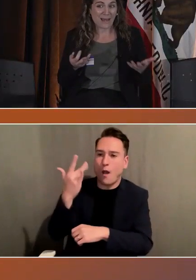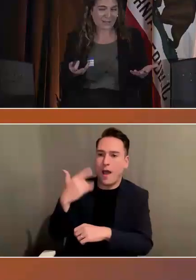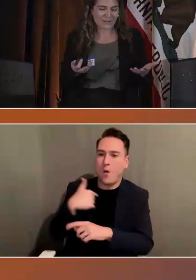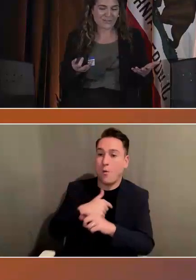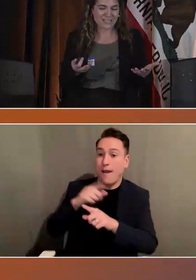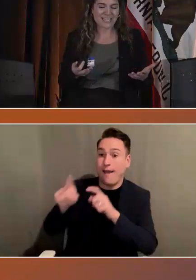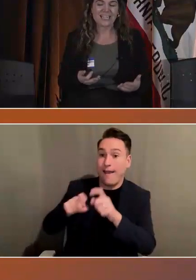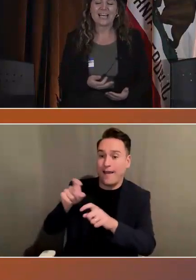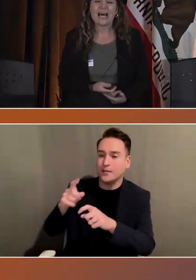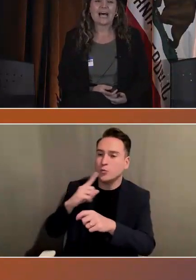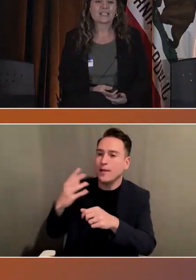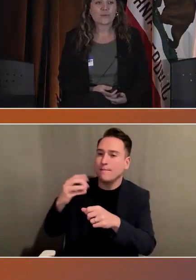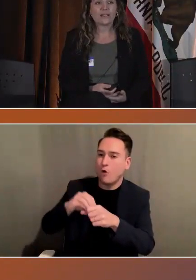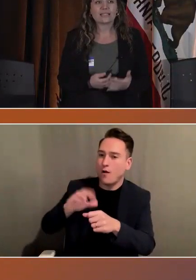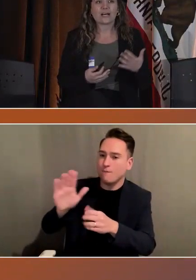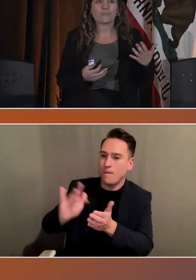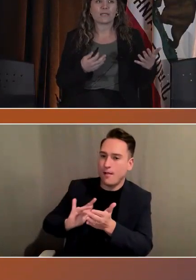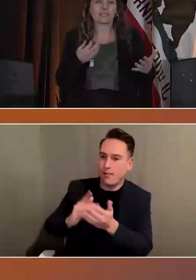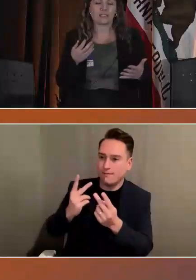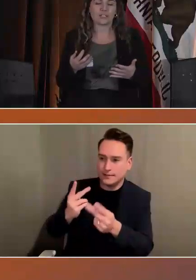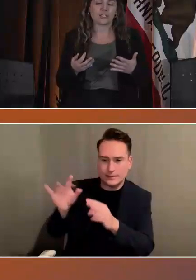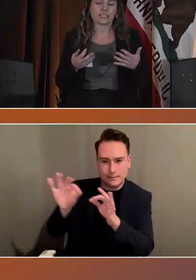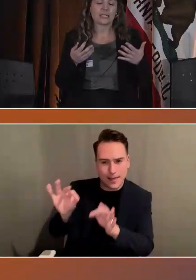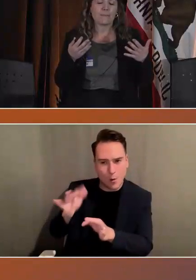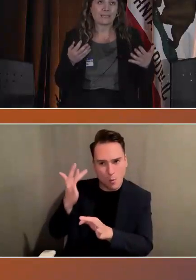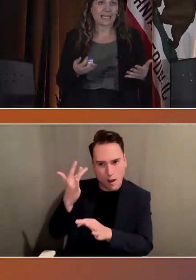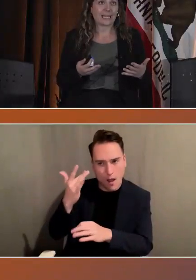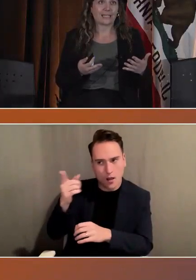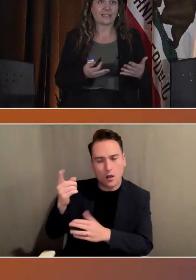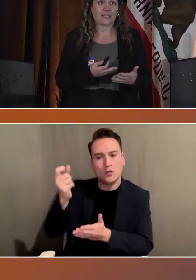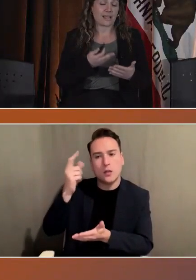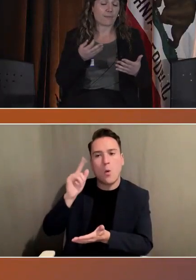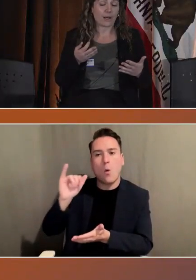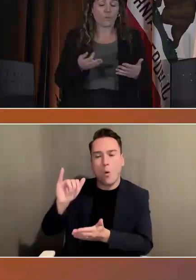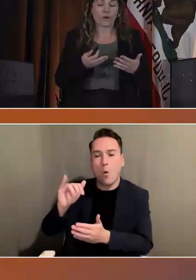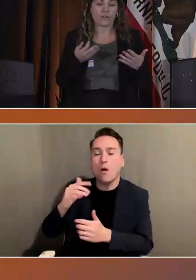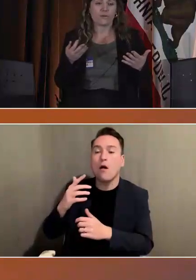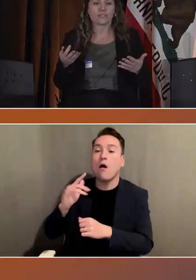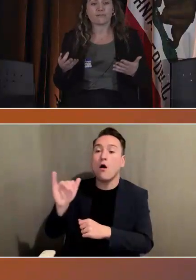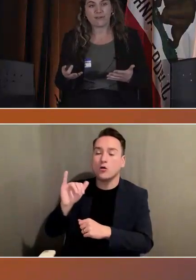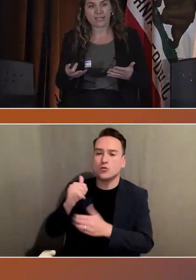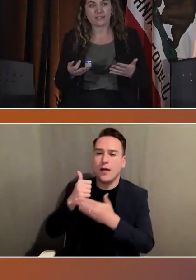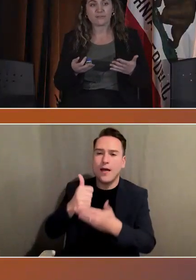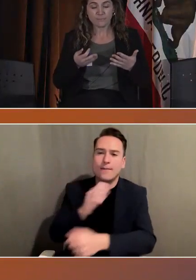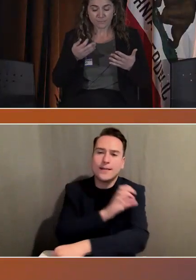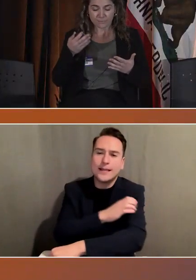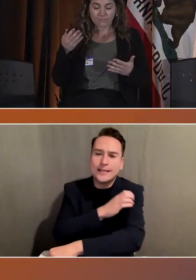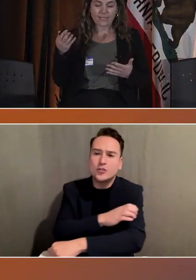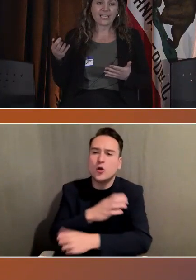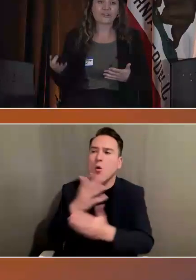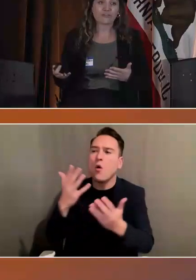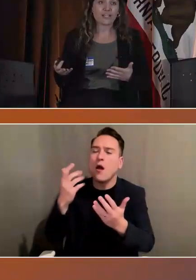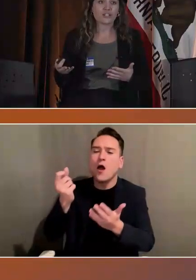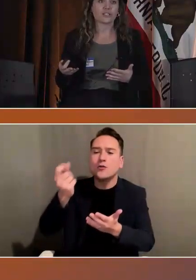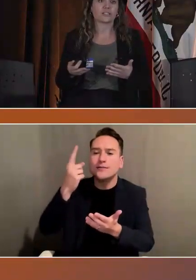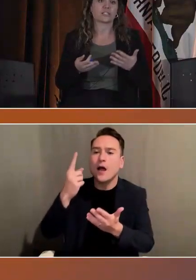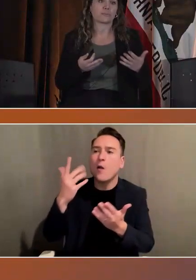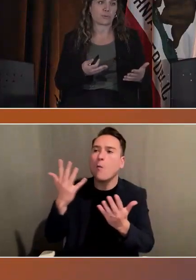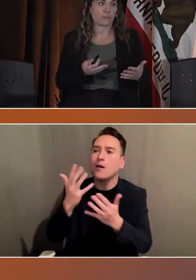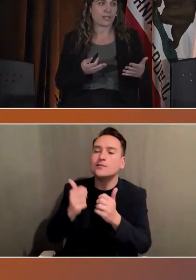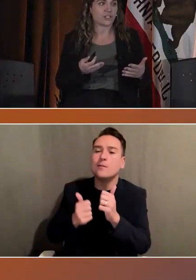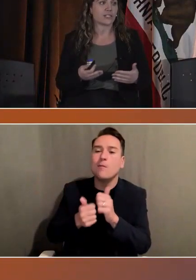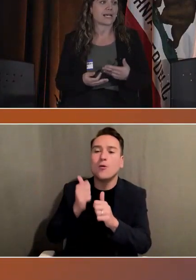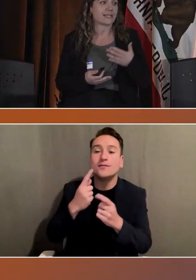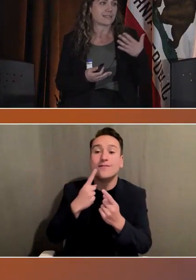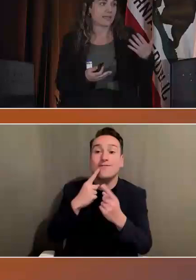their medical visit, as well as helping clinicians think about what are the most effective interventions to